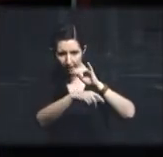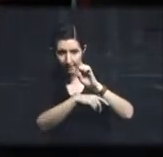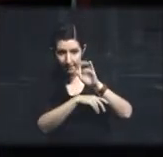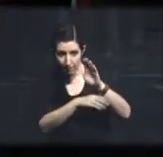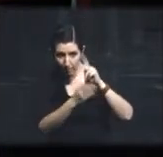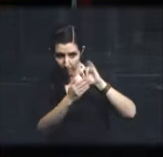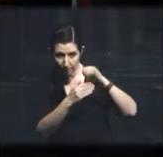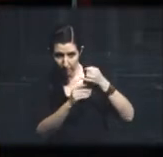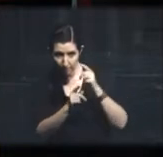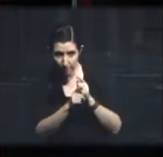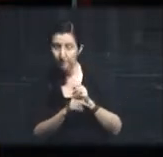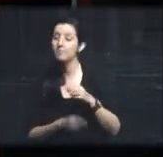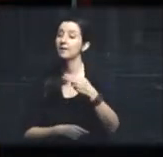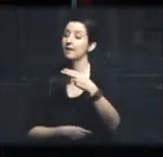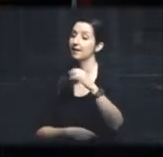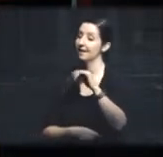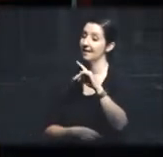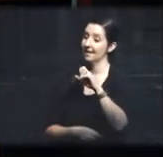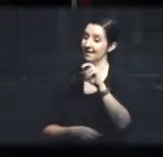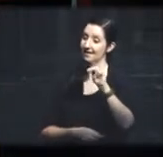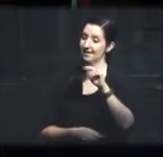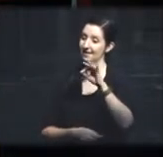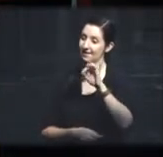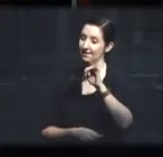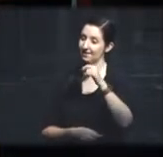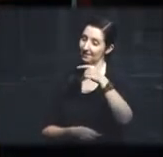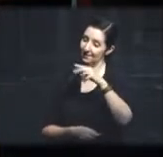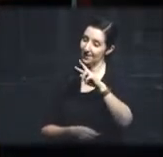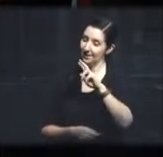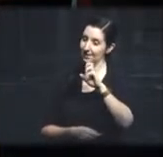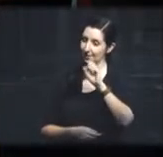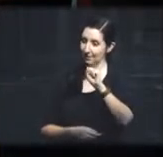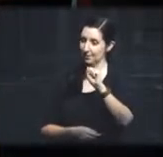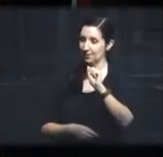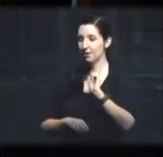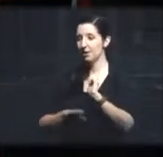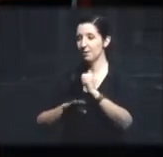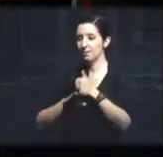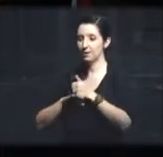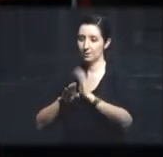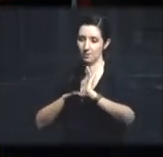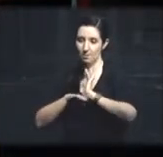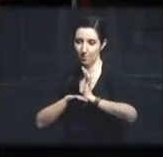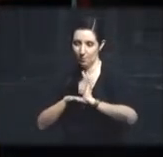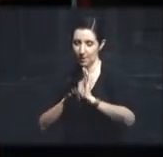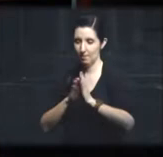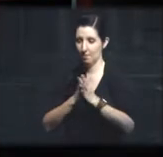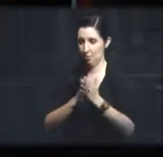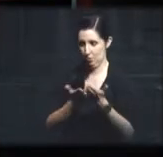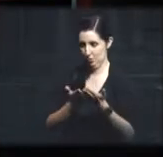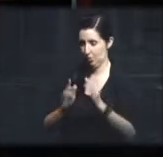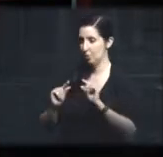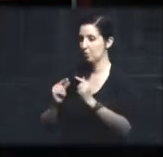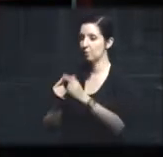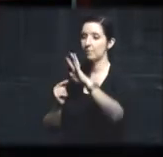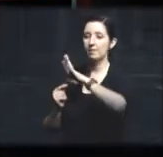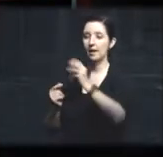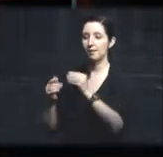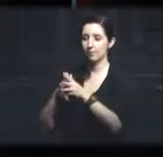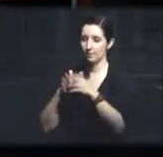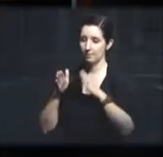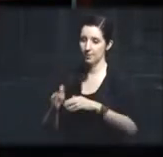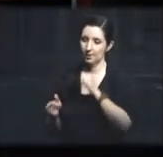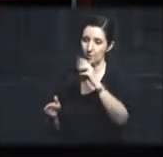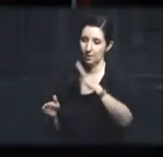Hidden Figures is based on the movie and the book about a group of African-American women who were